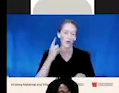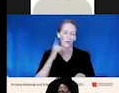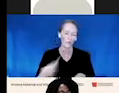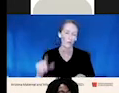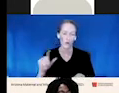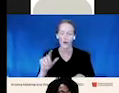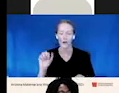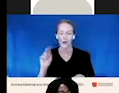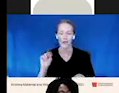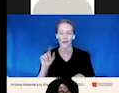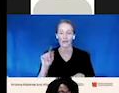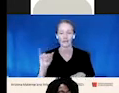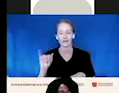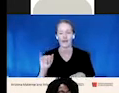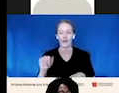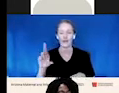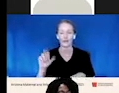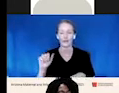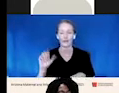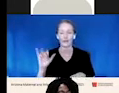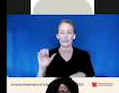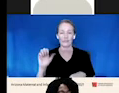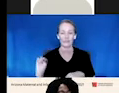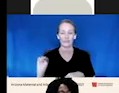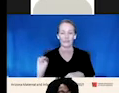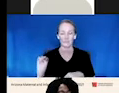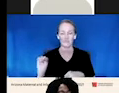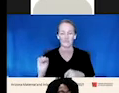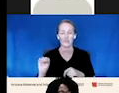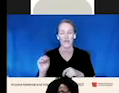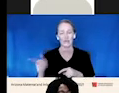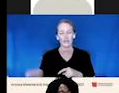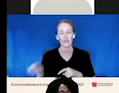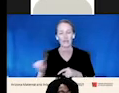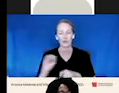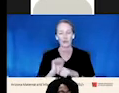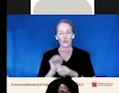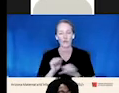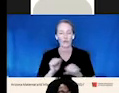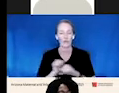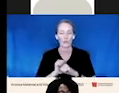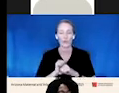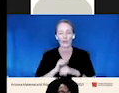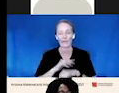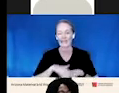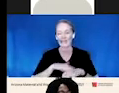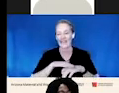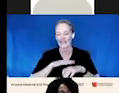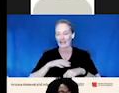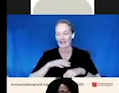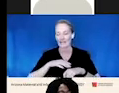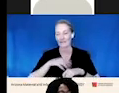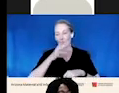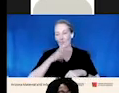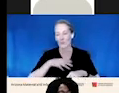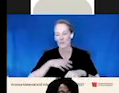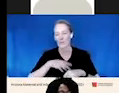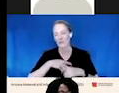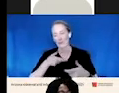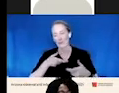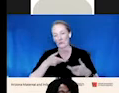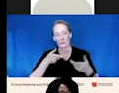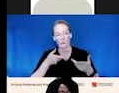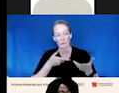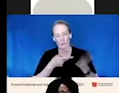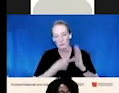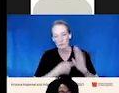anti-racism and a call for providers and those working with Native women to really show cultural humility and becoming culturally immersive and